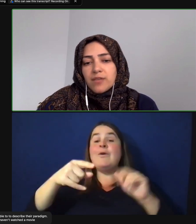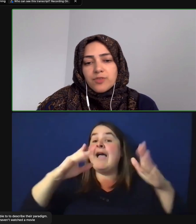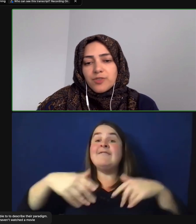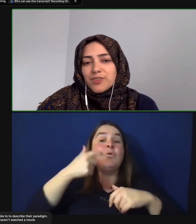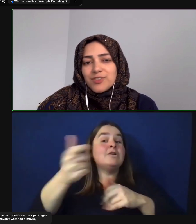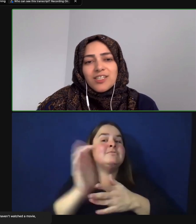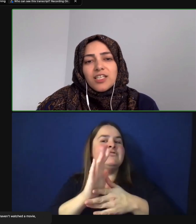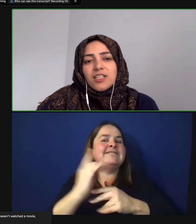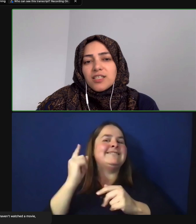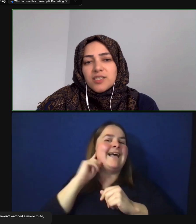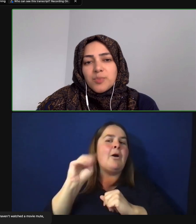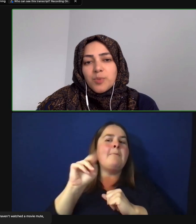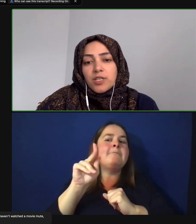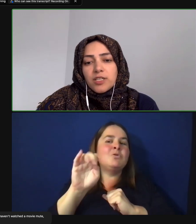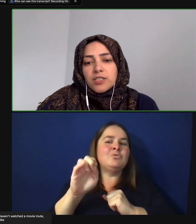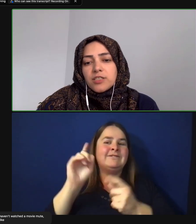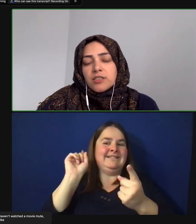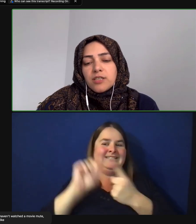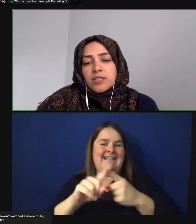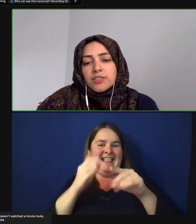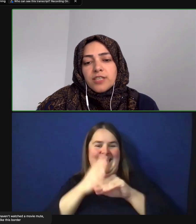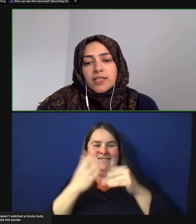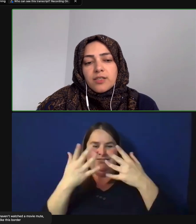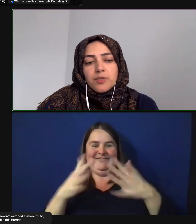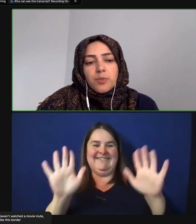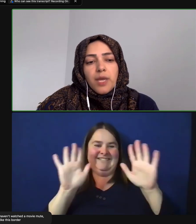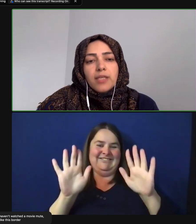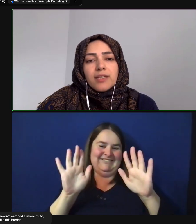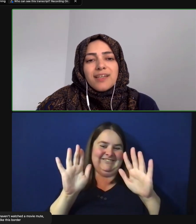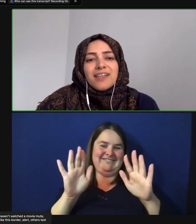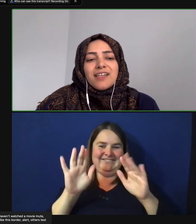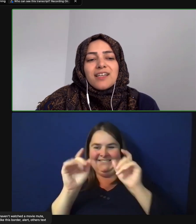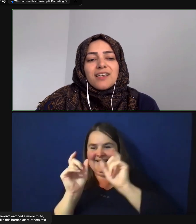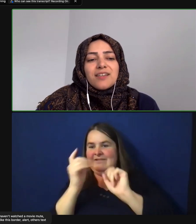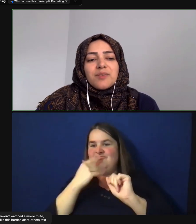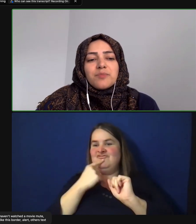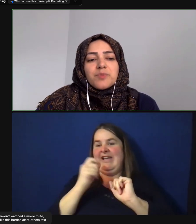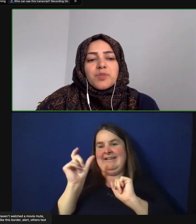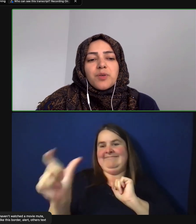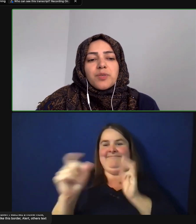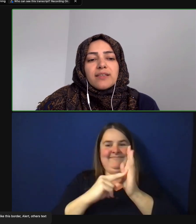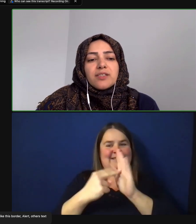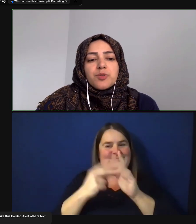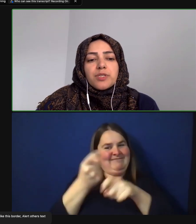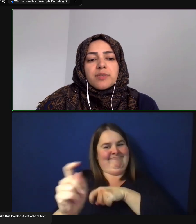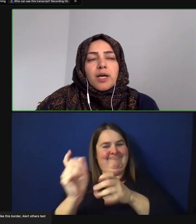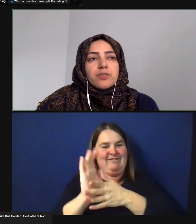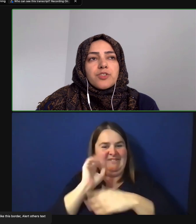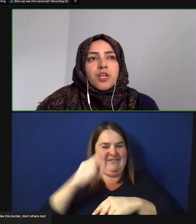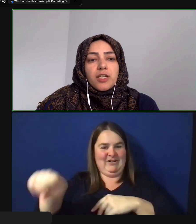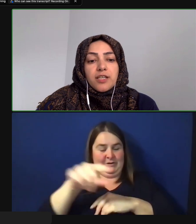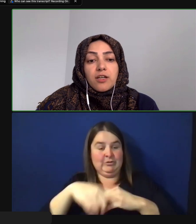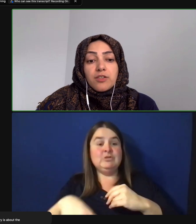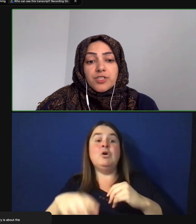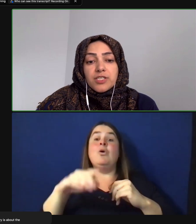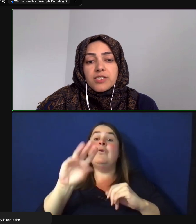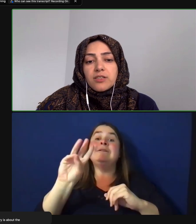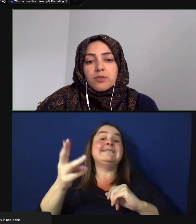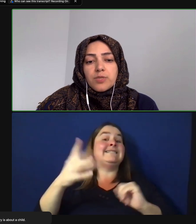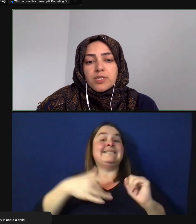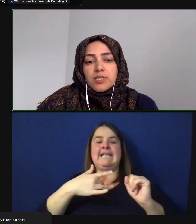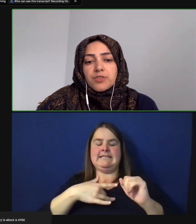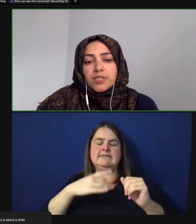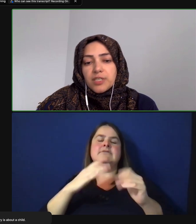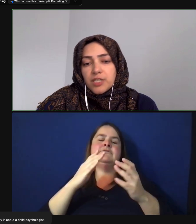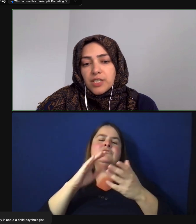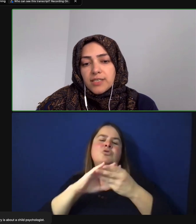your sound until like the spoiler alert text goes away. So yeah, the story is about a child psychologist